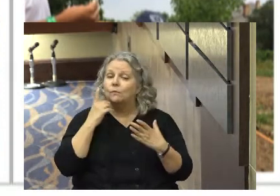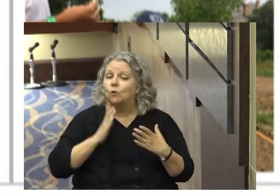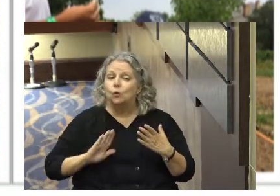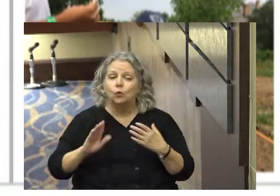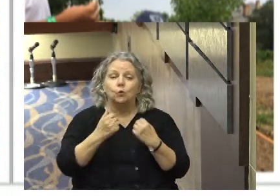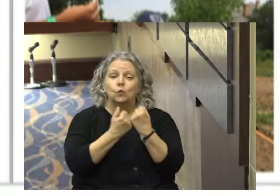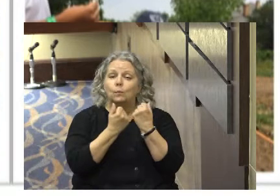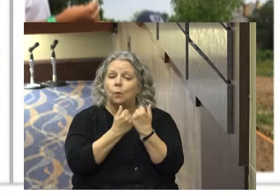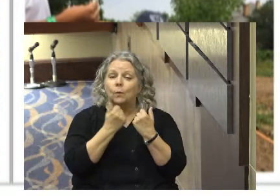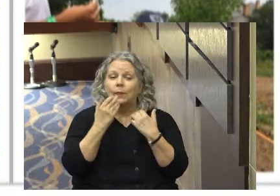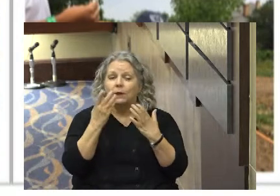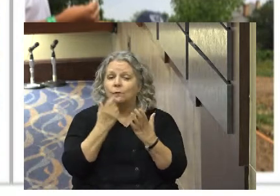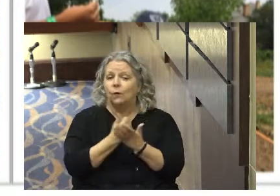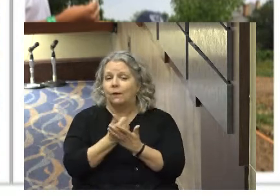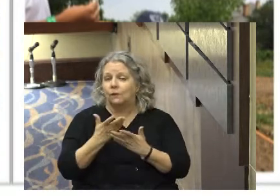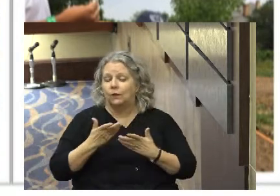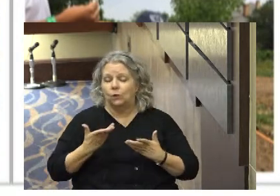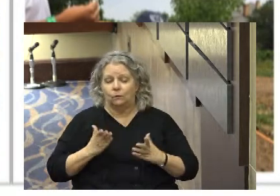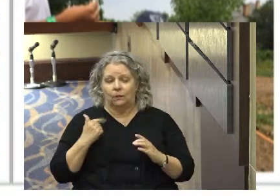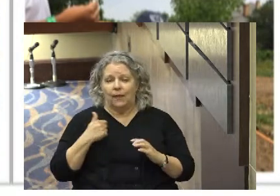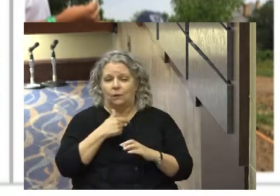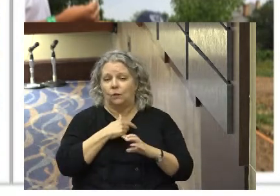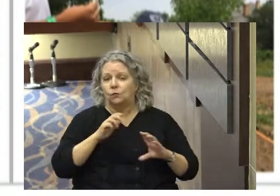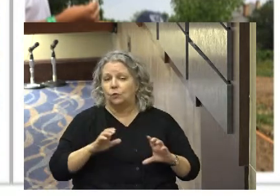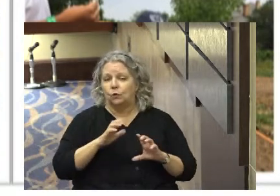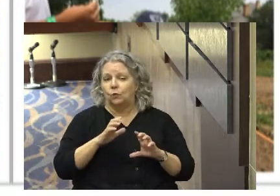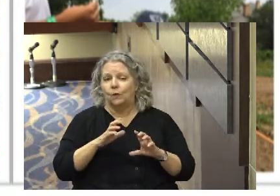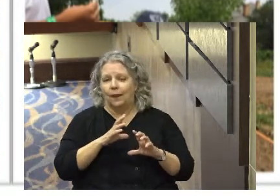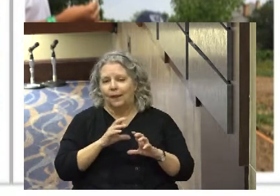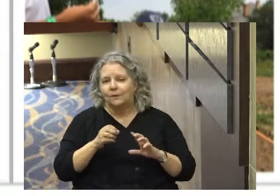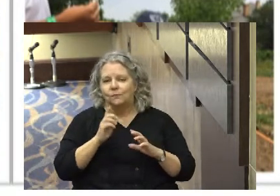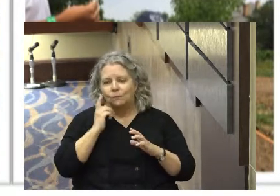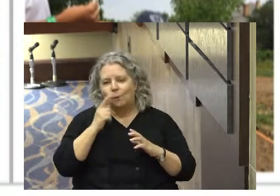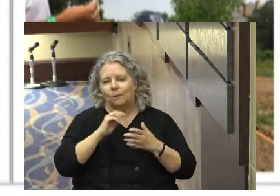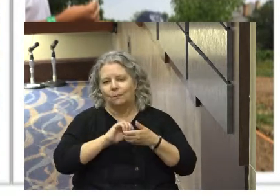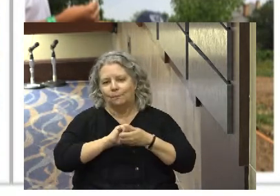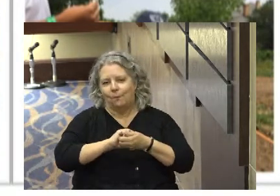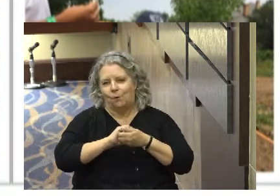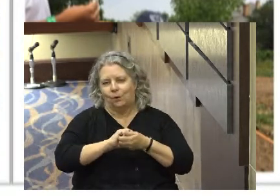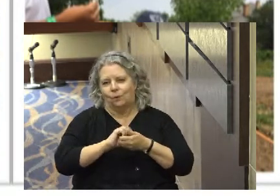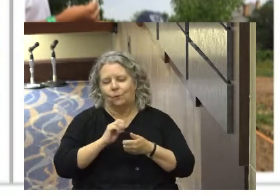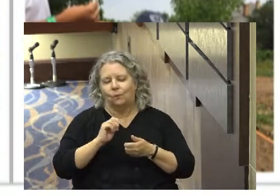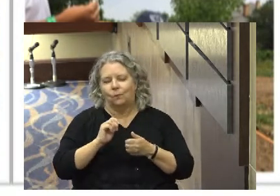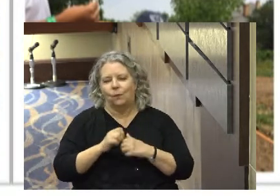you've allowed us to do, and you partnered with us along the way.